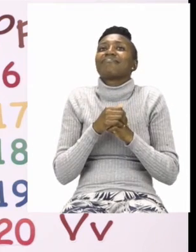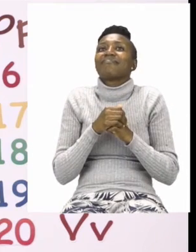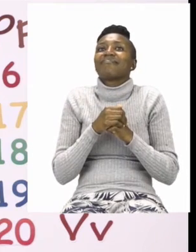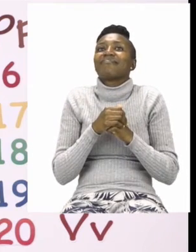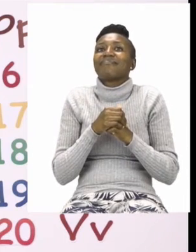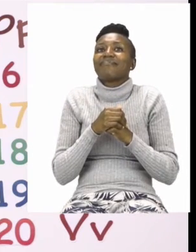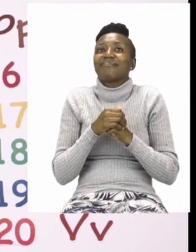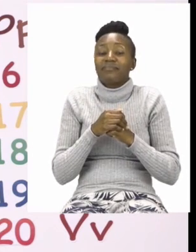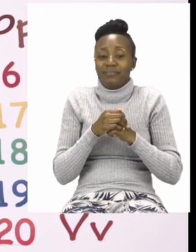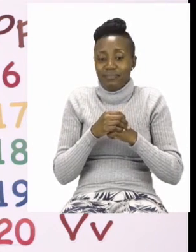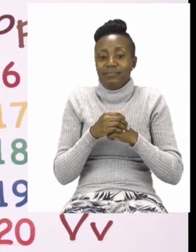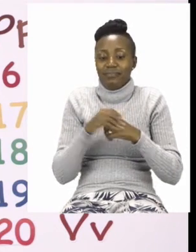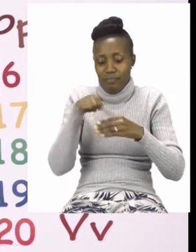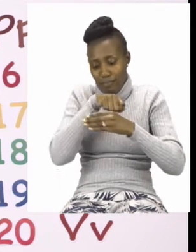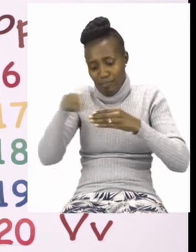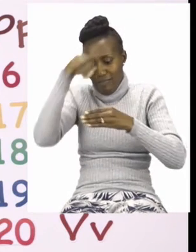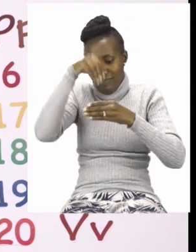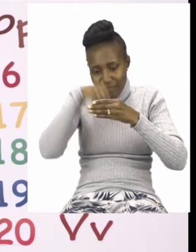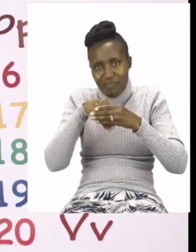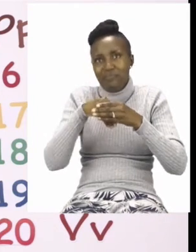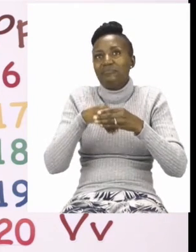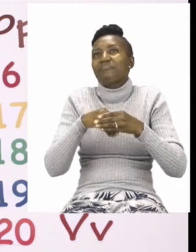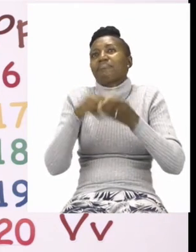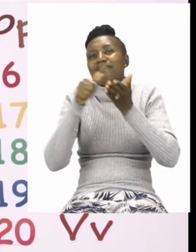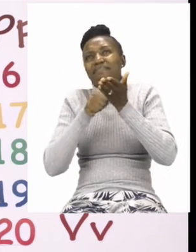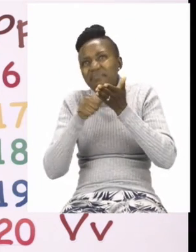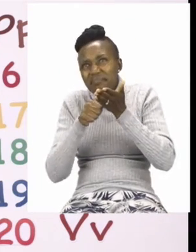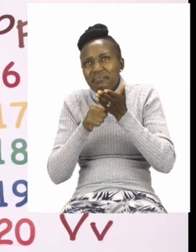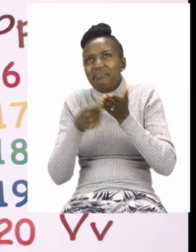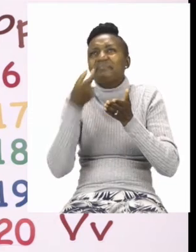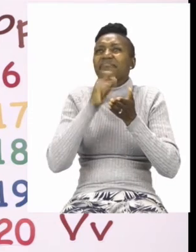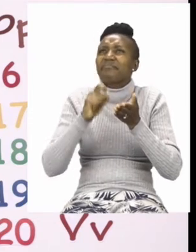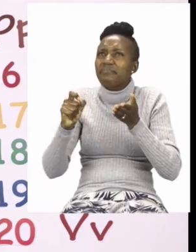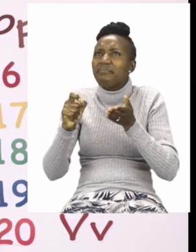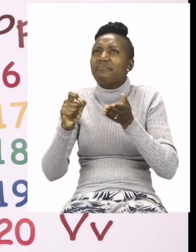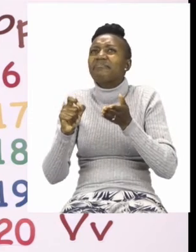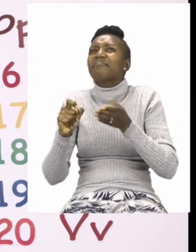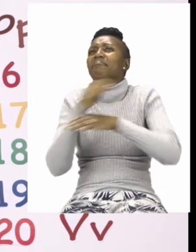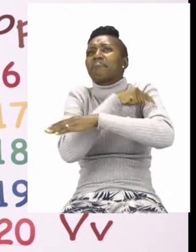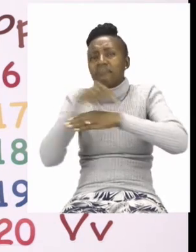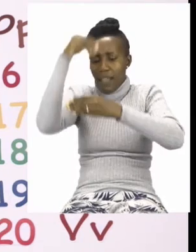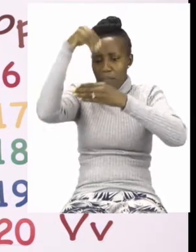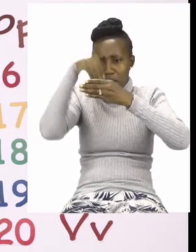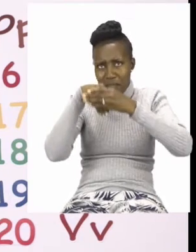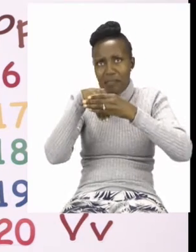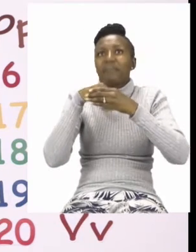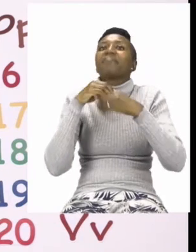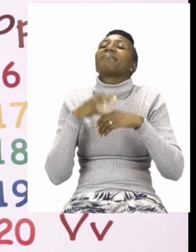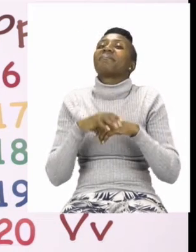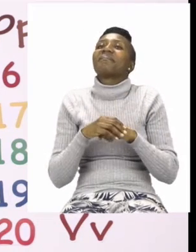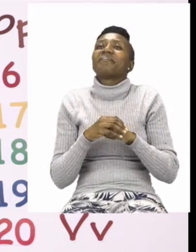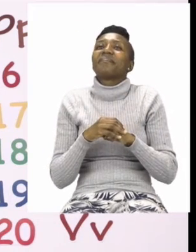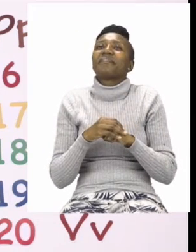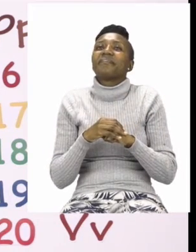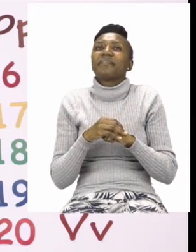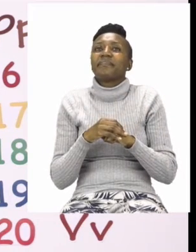pencil case. Everyone, let's say pencil case. Pencil